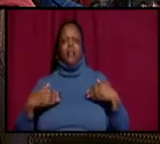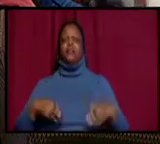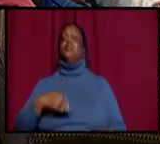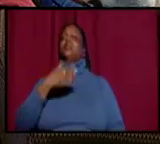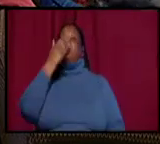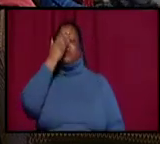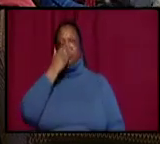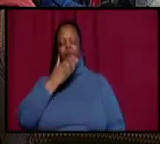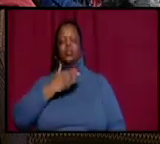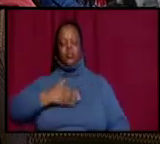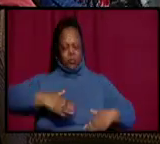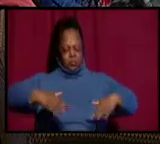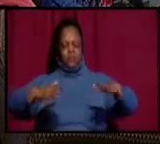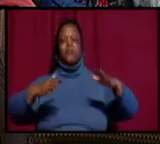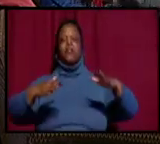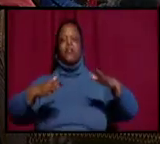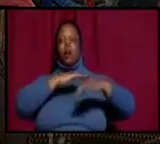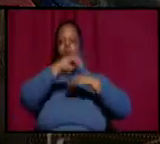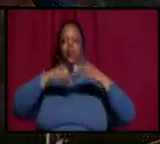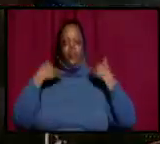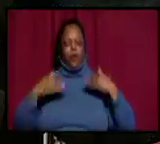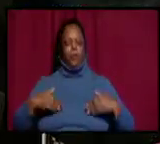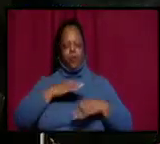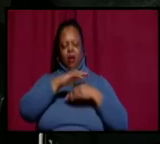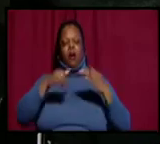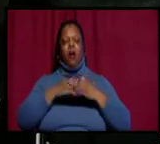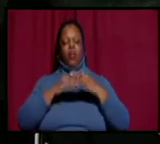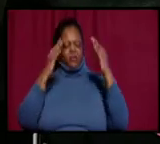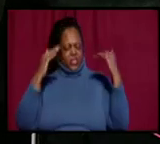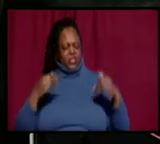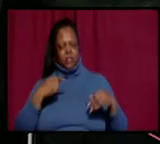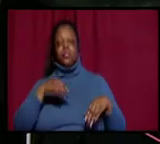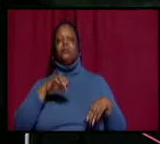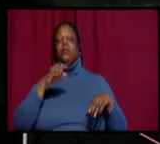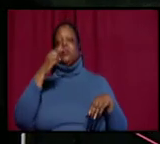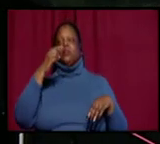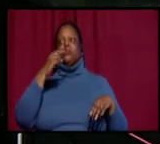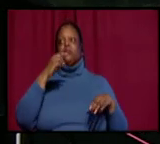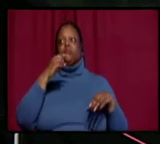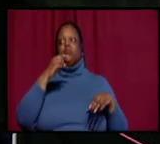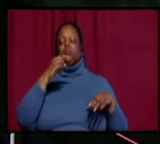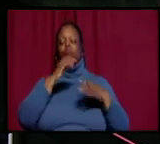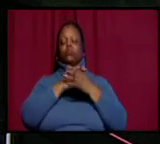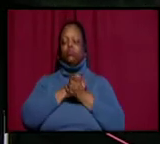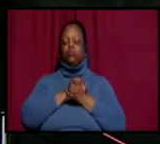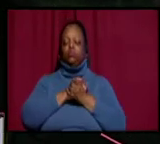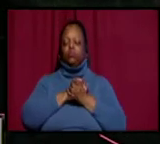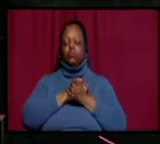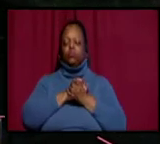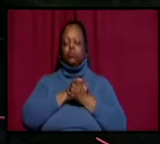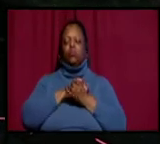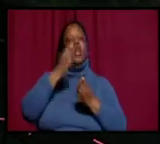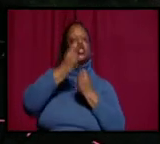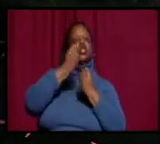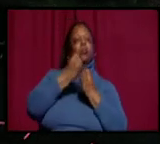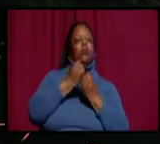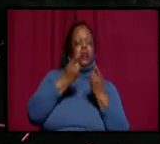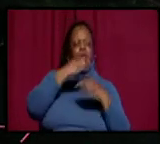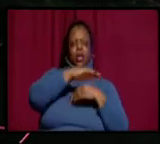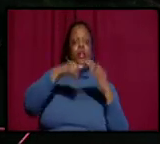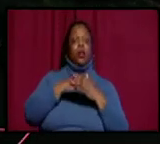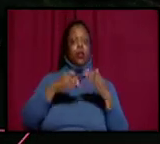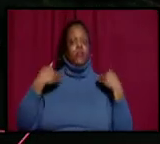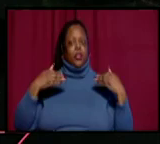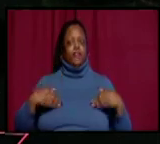the areas of the immune system, the complex system that causes, hallelujah, that is a support even in the human